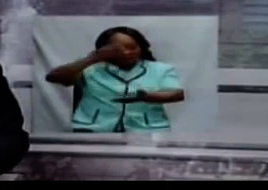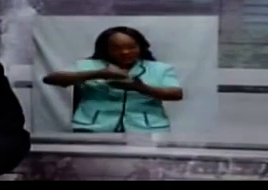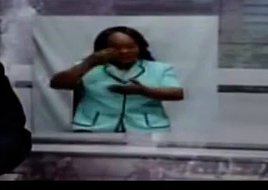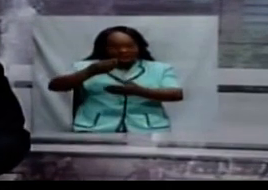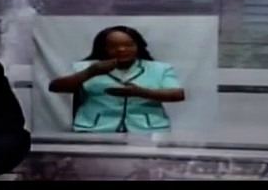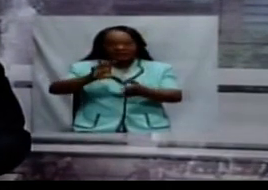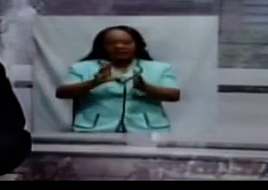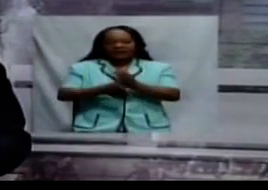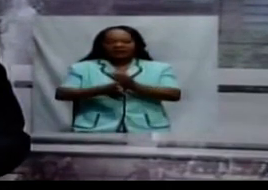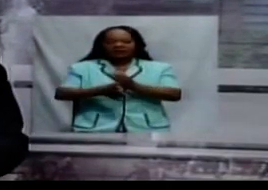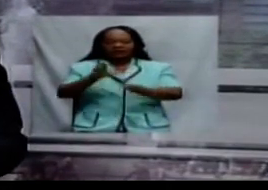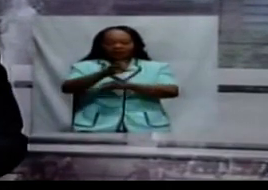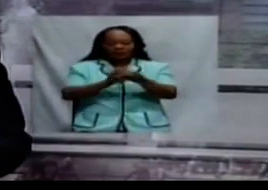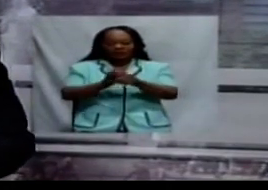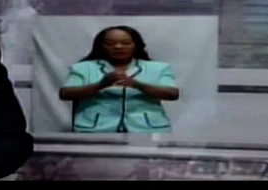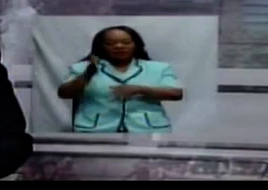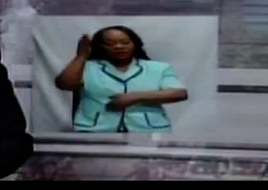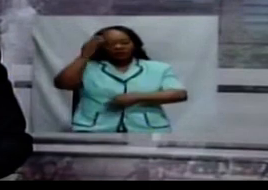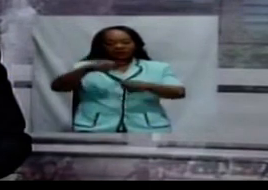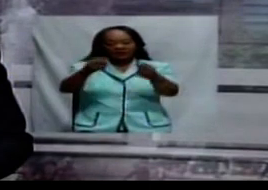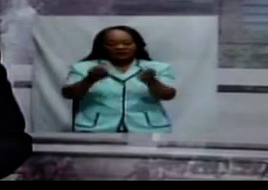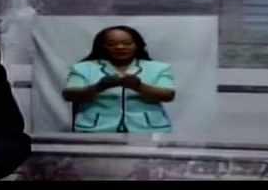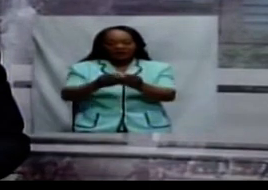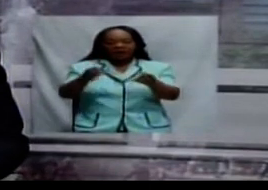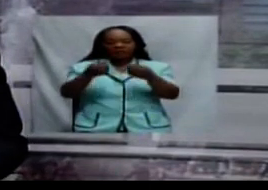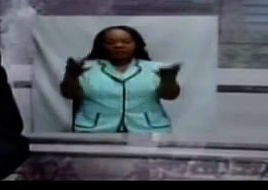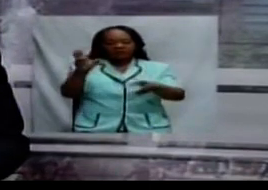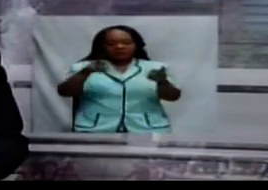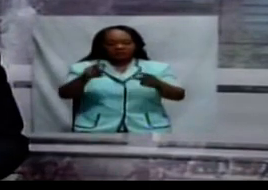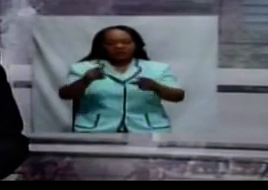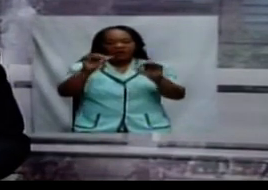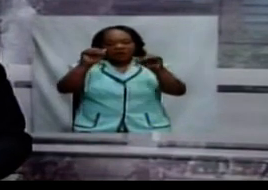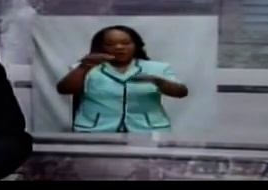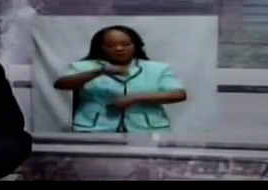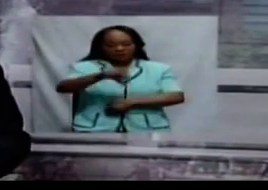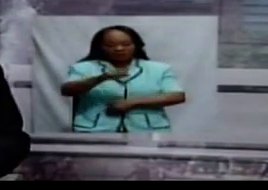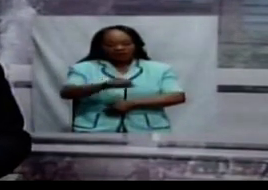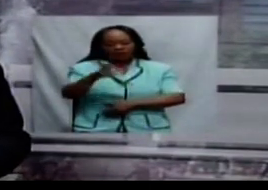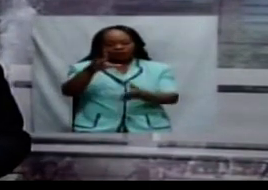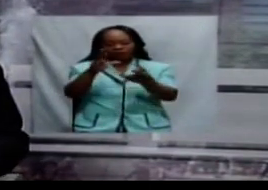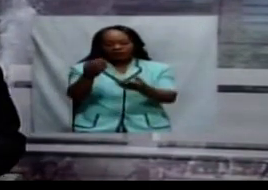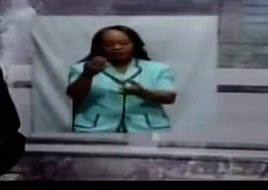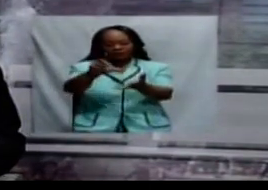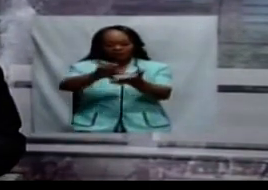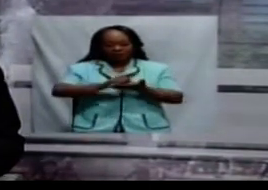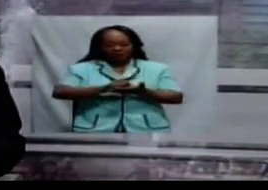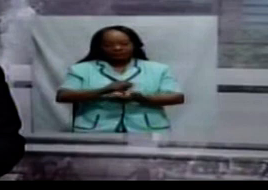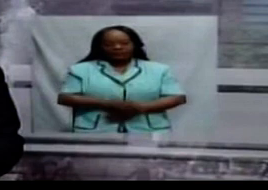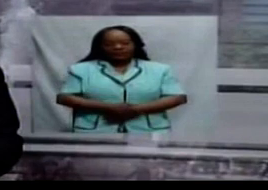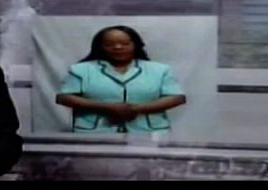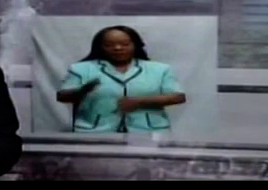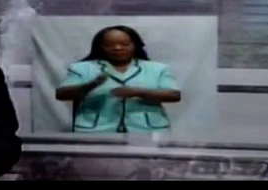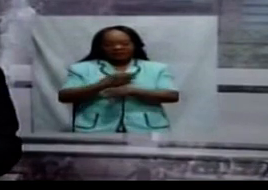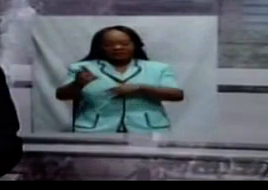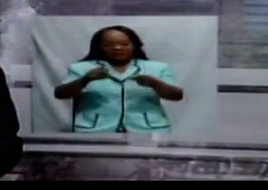team will know how many people qualify for soft loans. He says soft loans will only be given to those who lost their